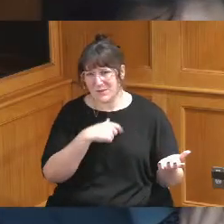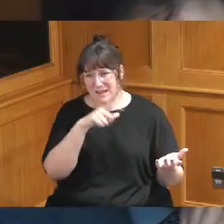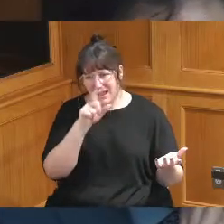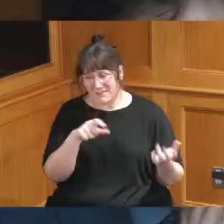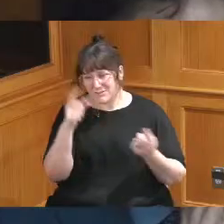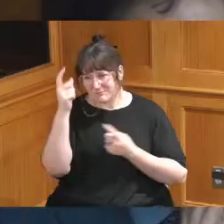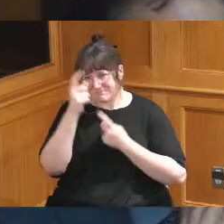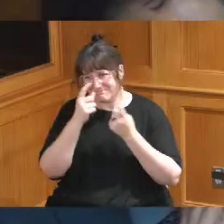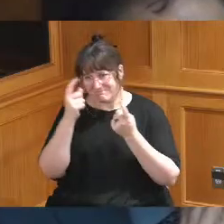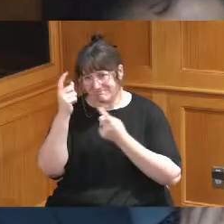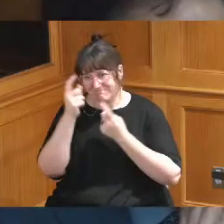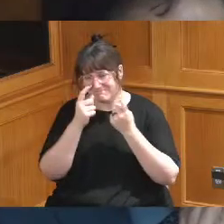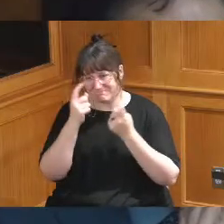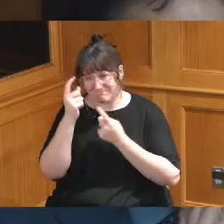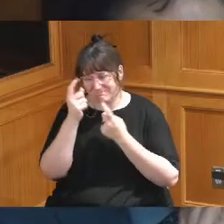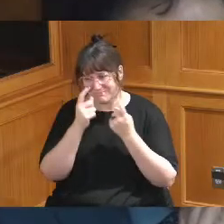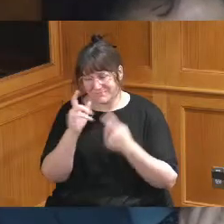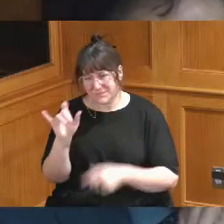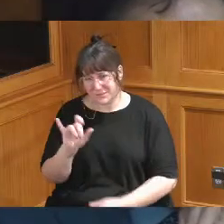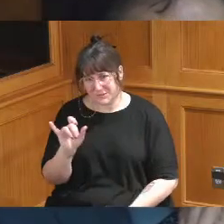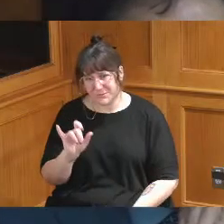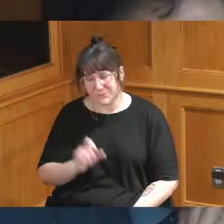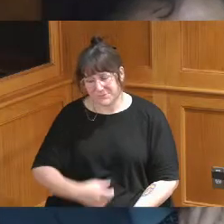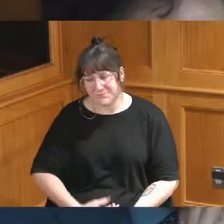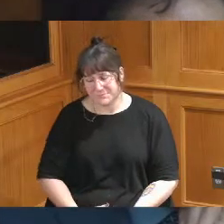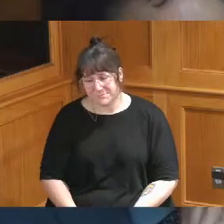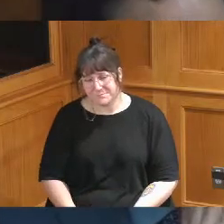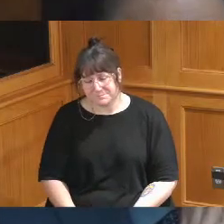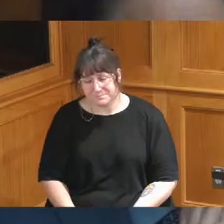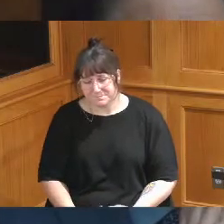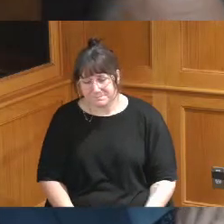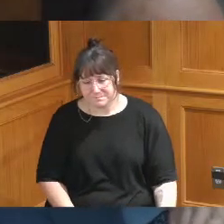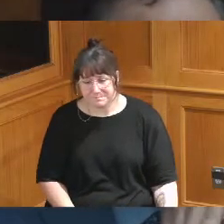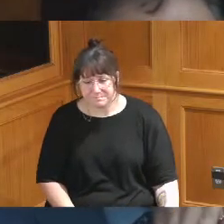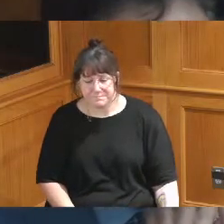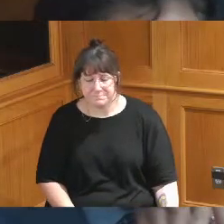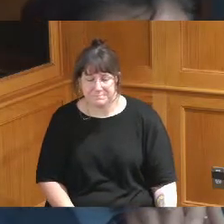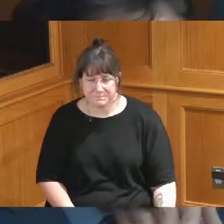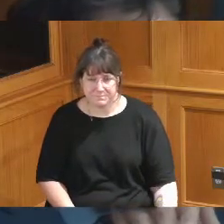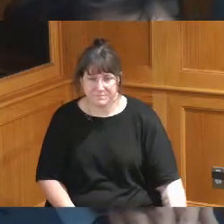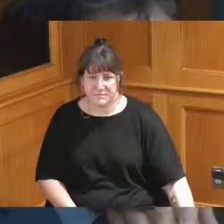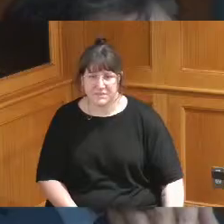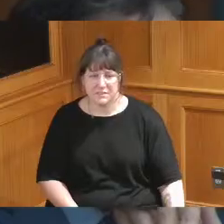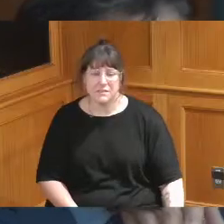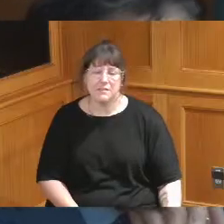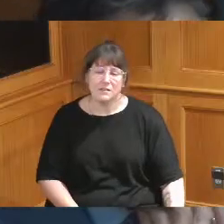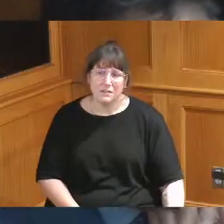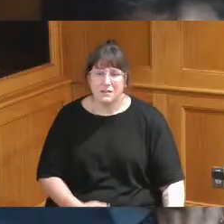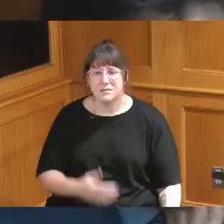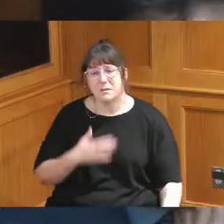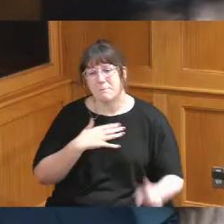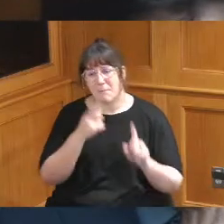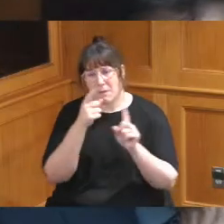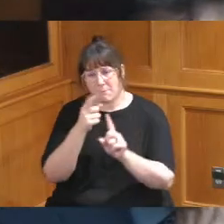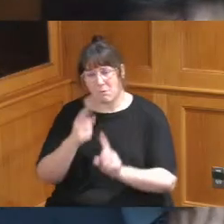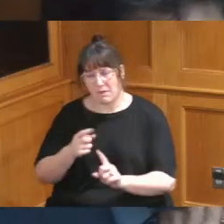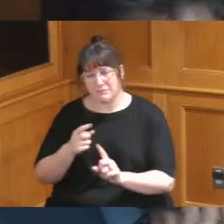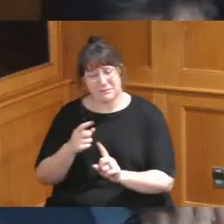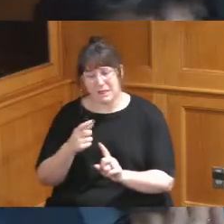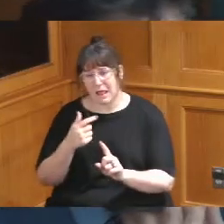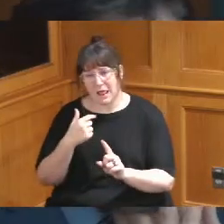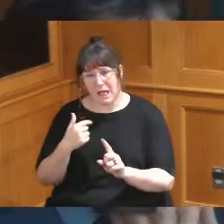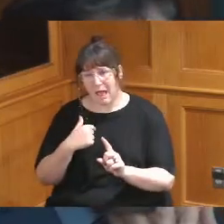consider that as we go forward. So those are my points. I'm sticking with them, but I